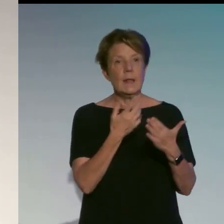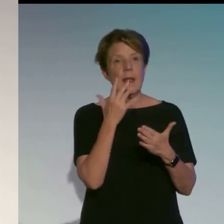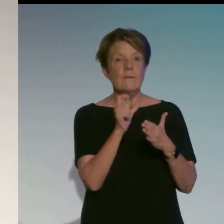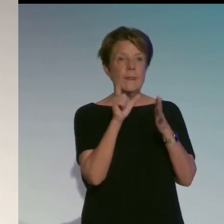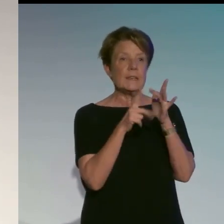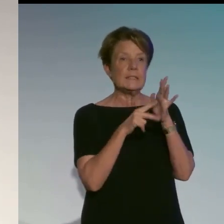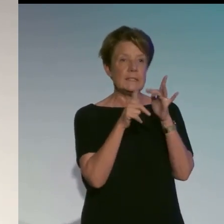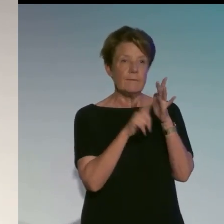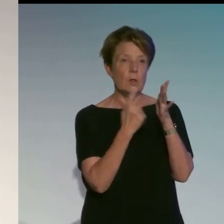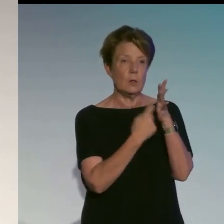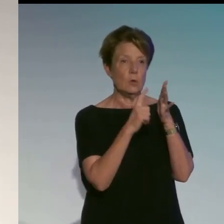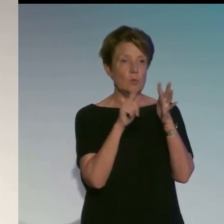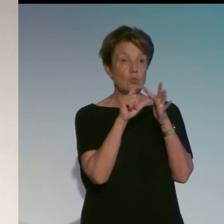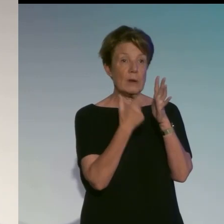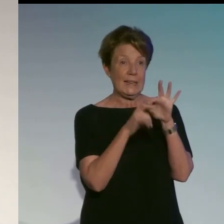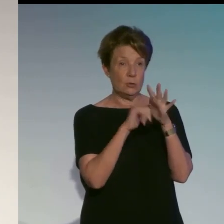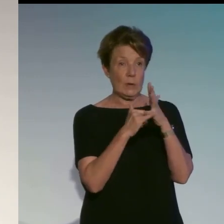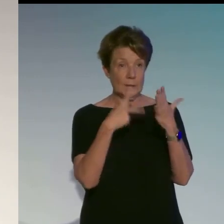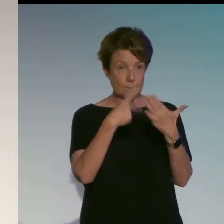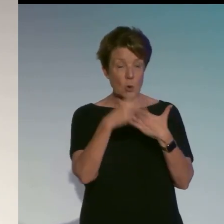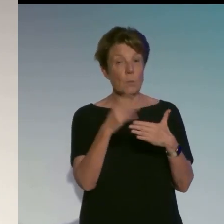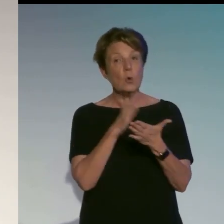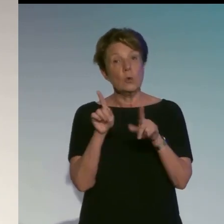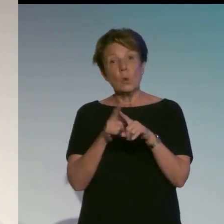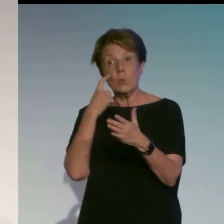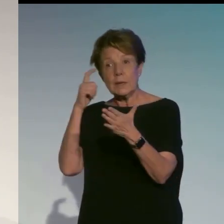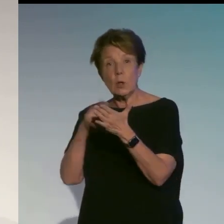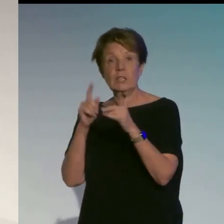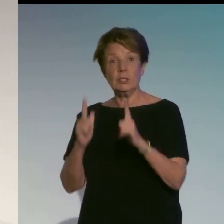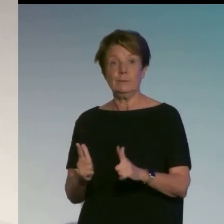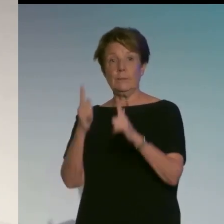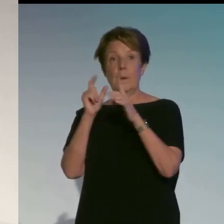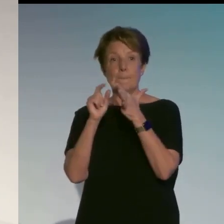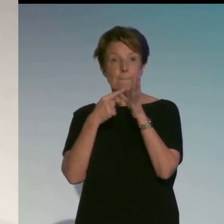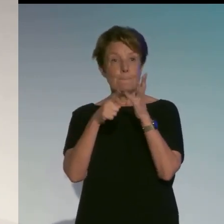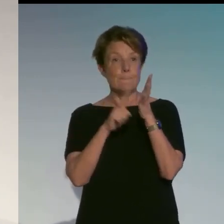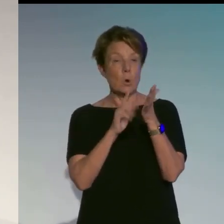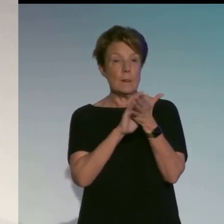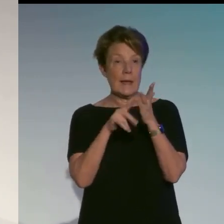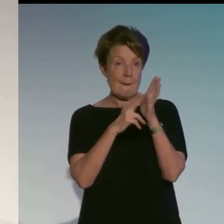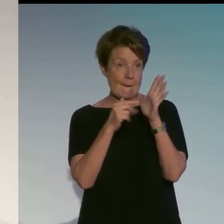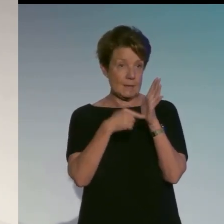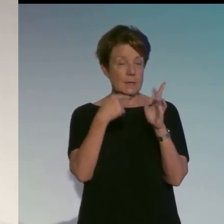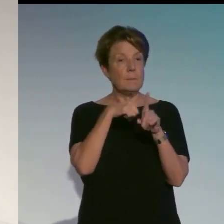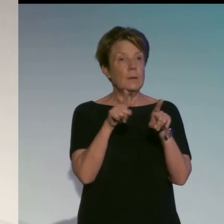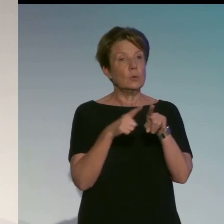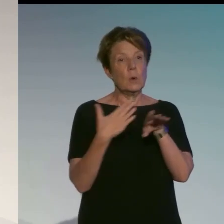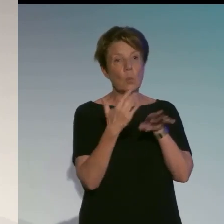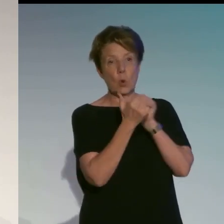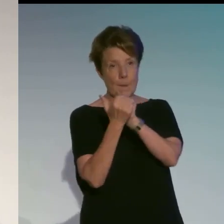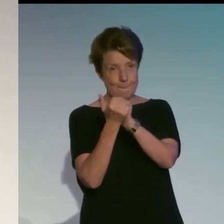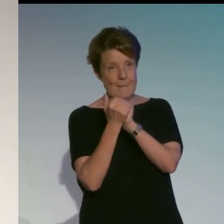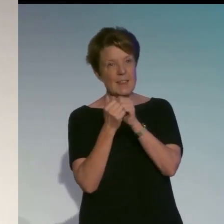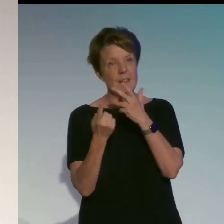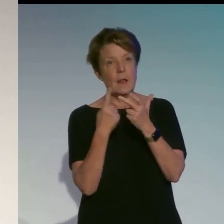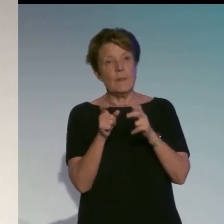Redress Scheme. I want to acknowledge the Chief Human Rights Commissioner, Paul Hunt, who oversees SOGIESC portfolio, as well as my colleague Jayne Polkinghorn, who